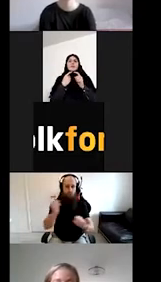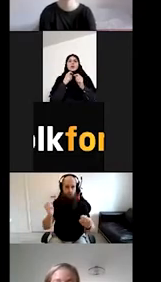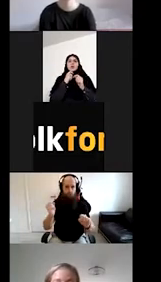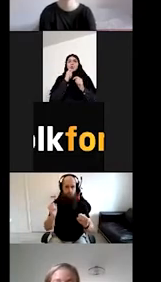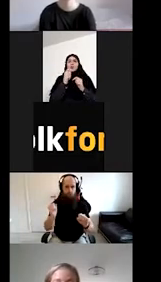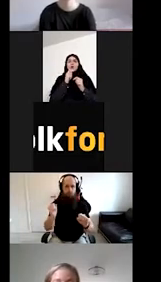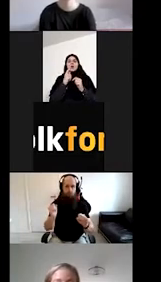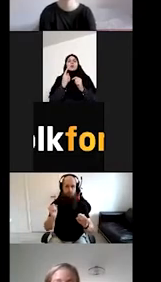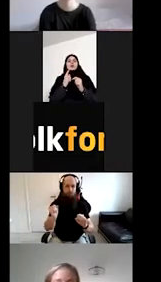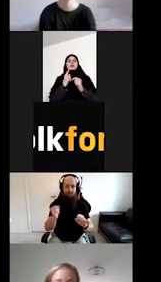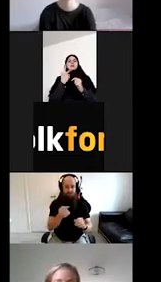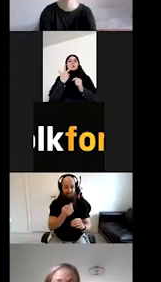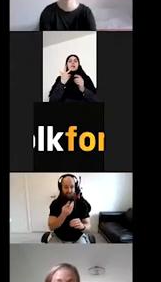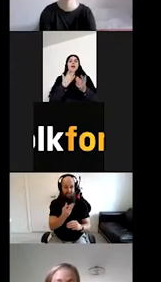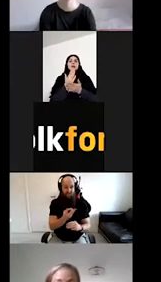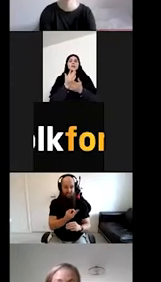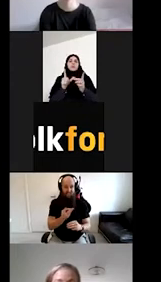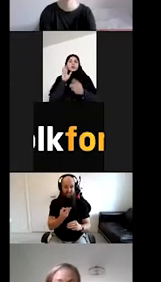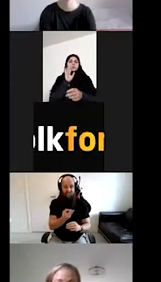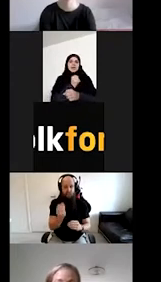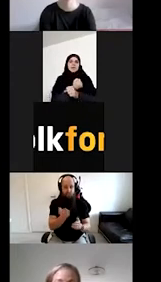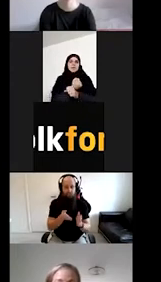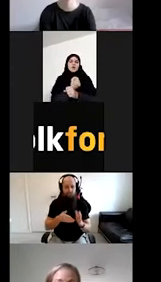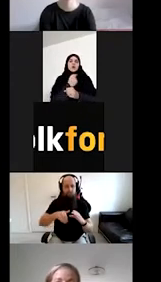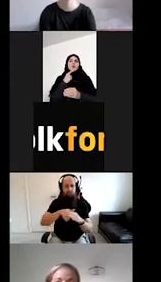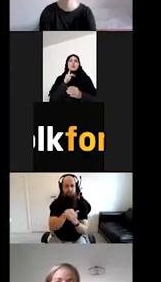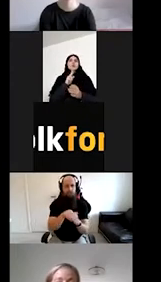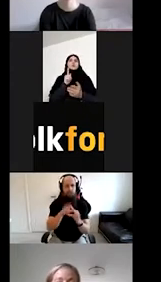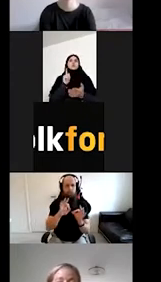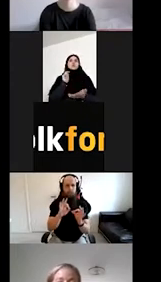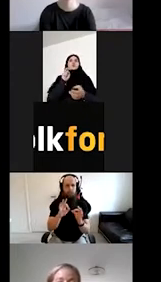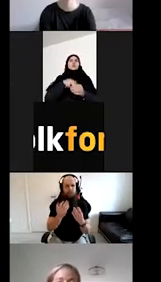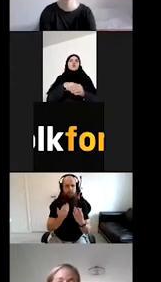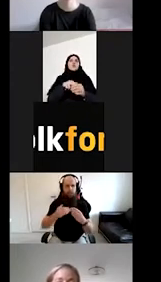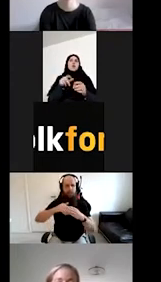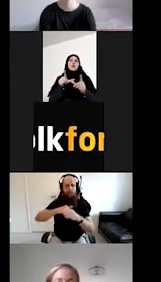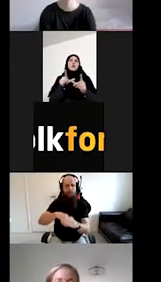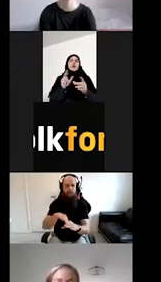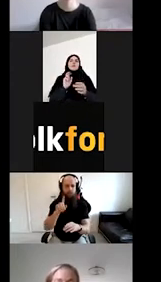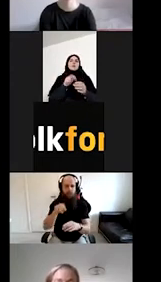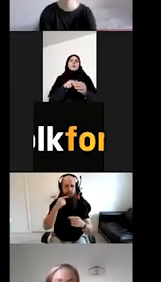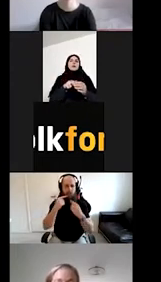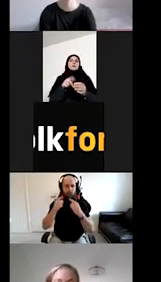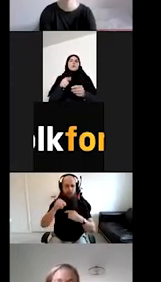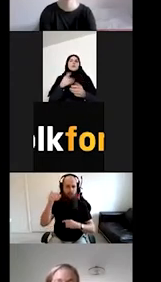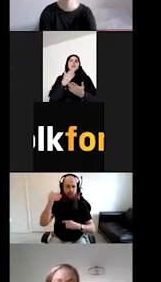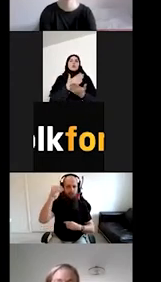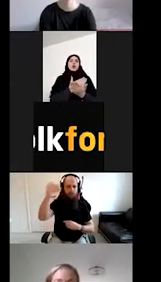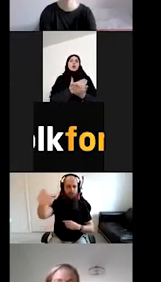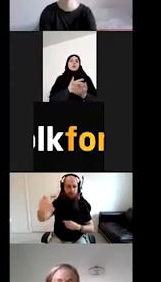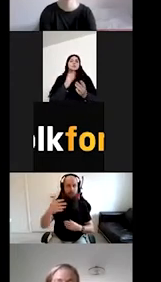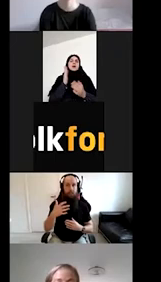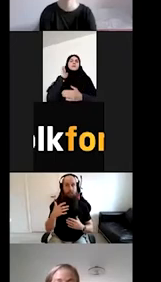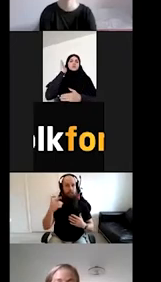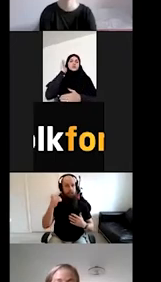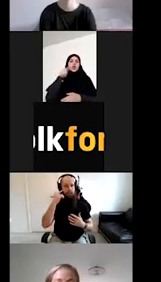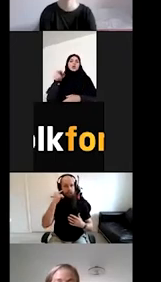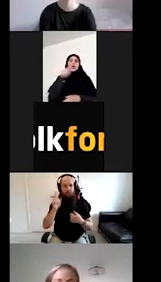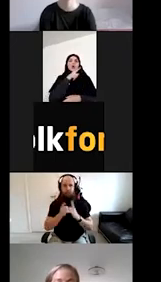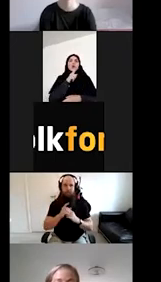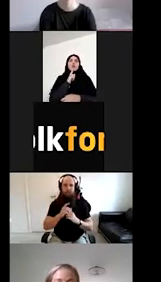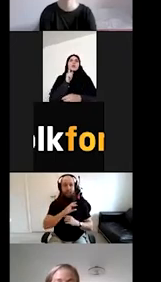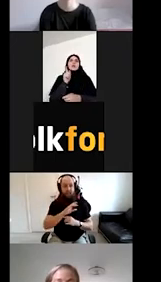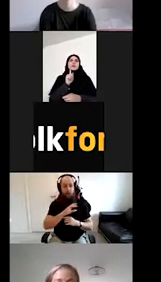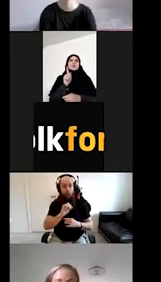in the implementation of the Dialogue for the Future. For those of you that are not very familiar with, although I doubt, I think everybody knows